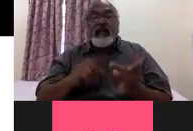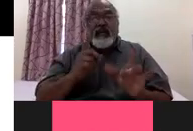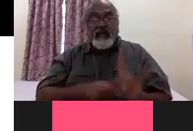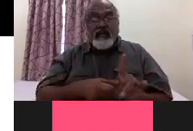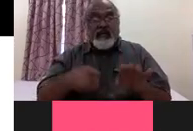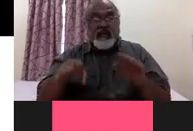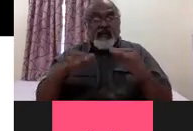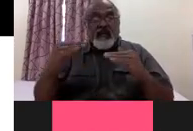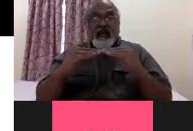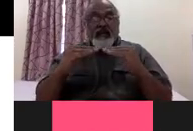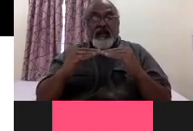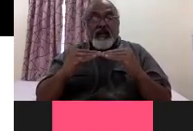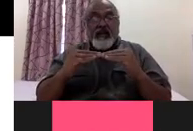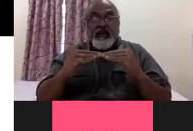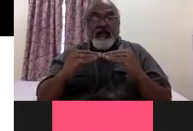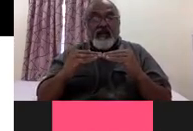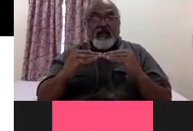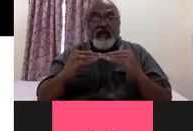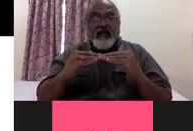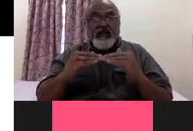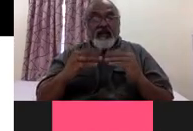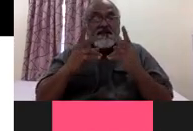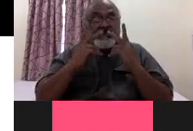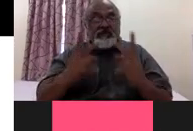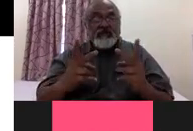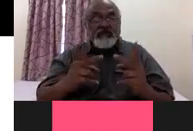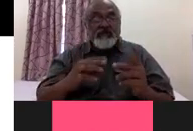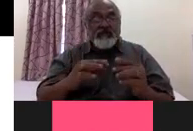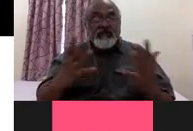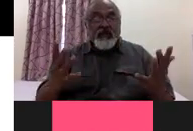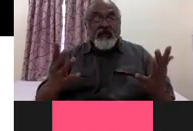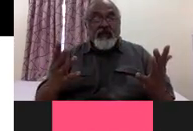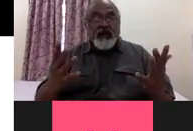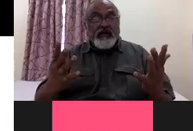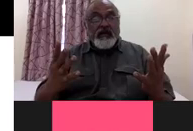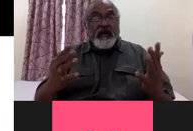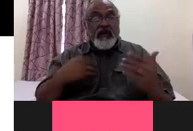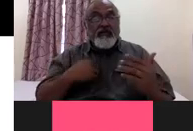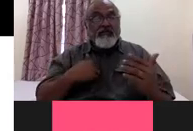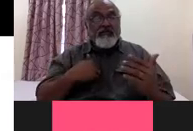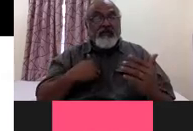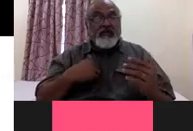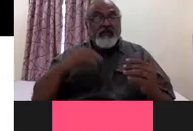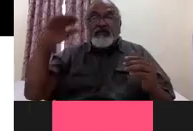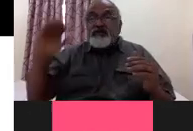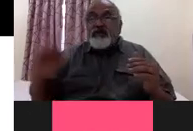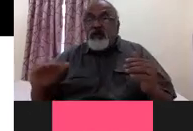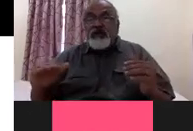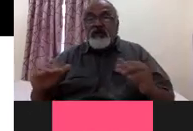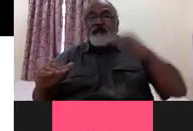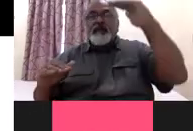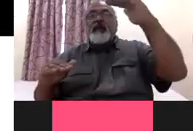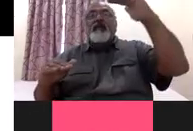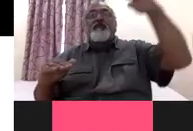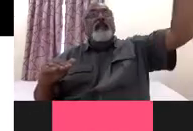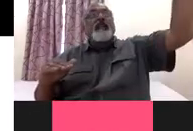So if a person, like in this graphic, if the child is having a short stature and he want to